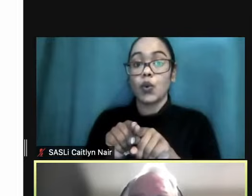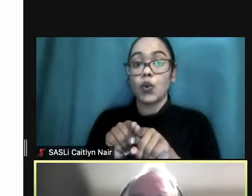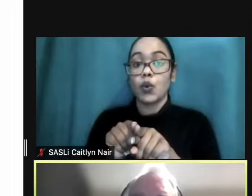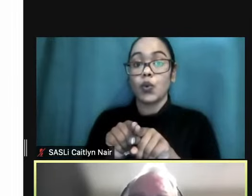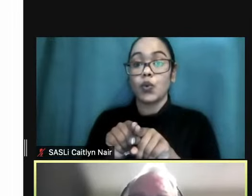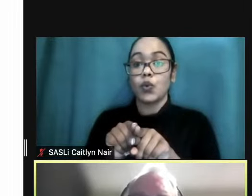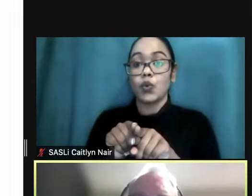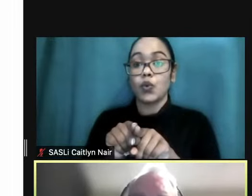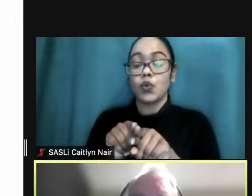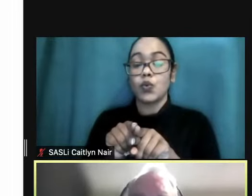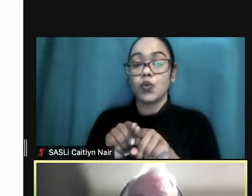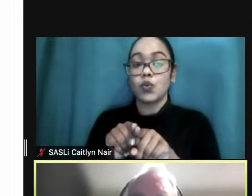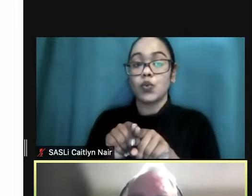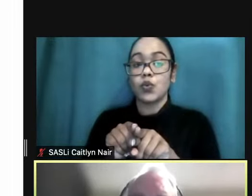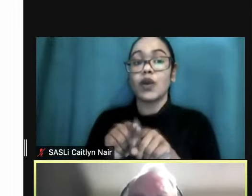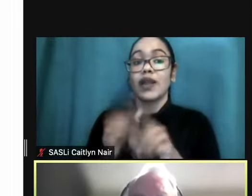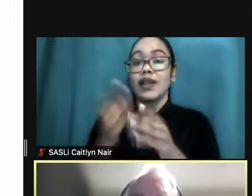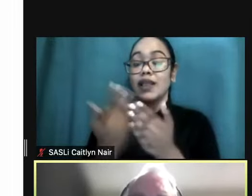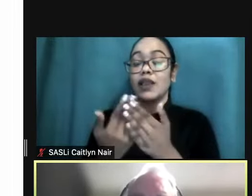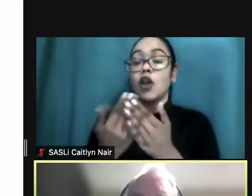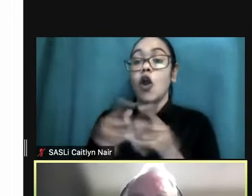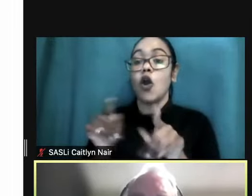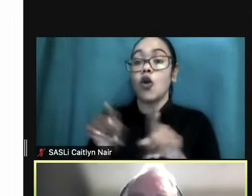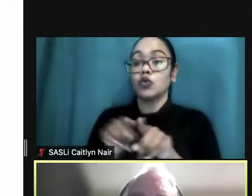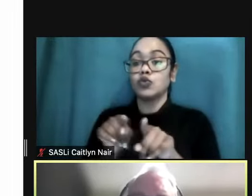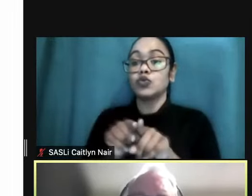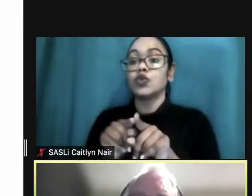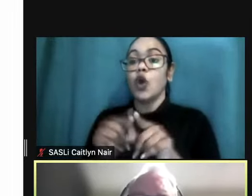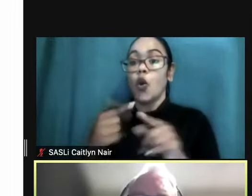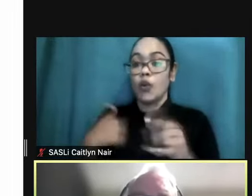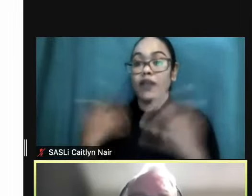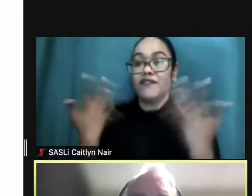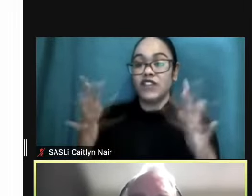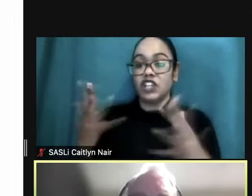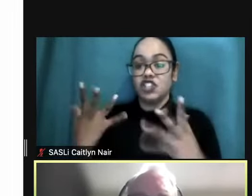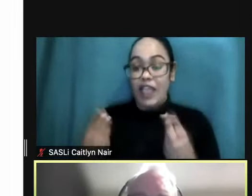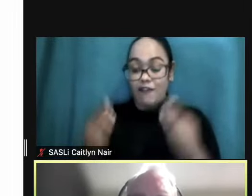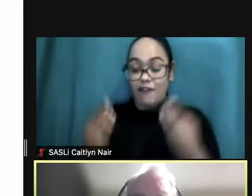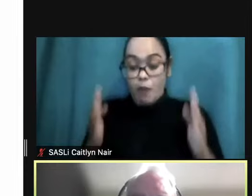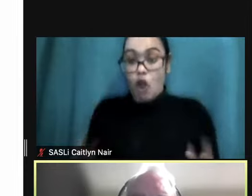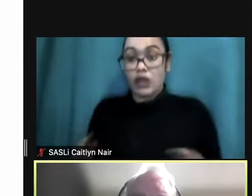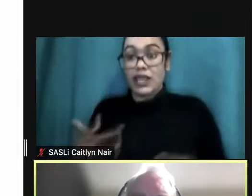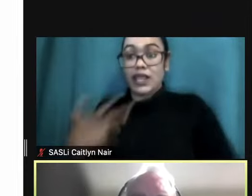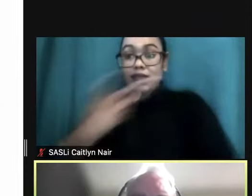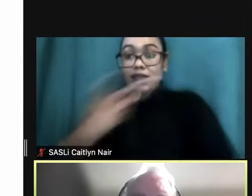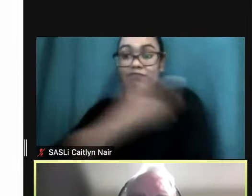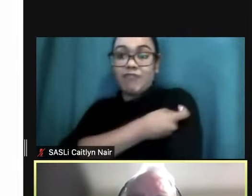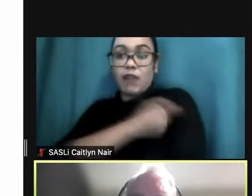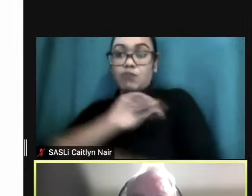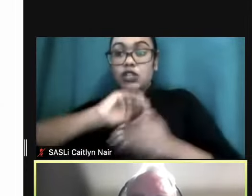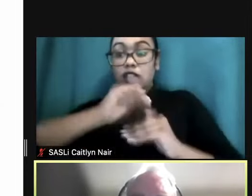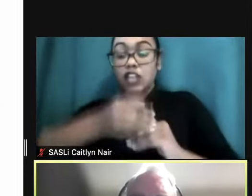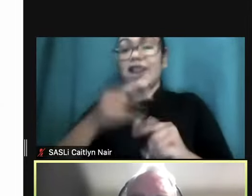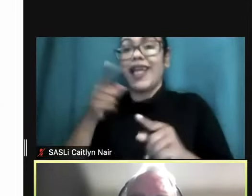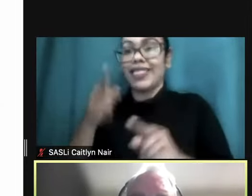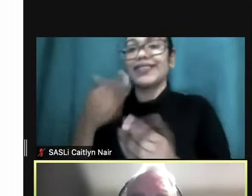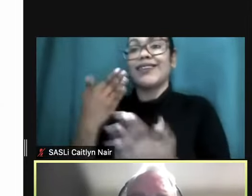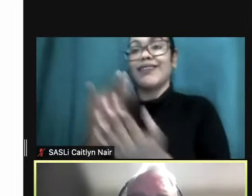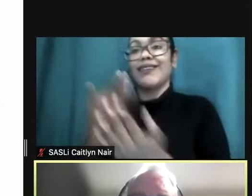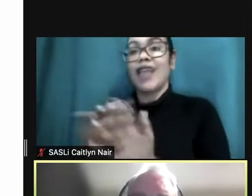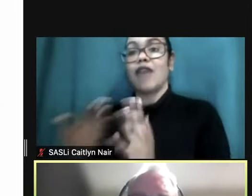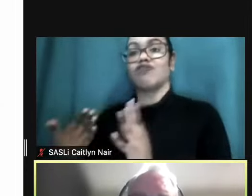the immune system and the protection that we have in our immune system. Next slide,